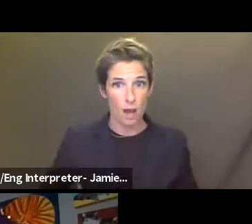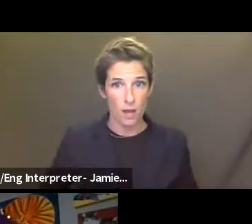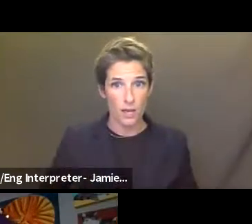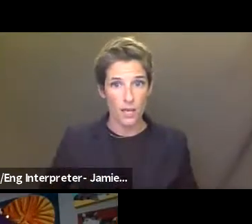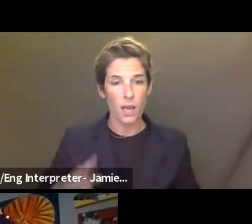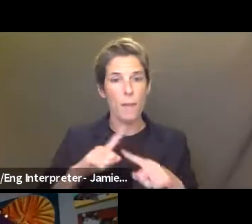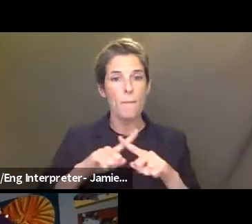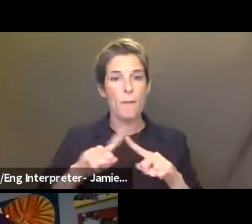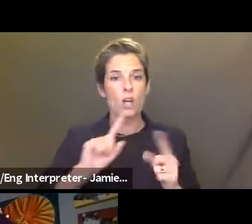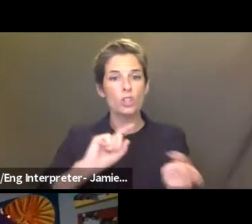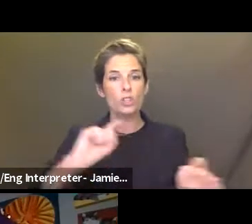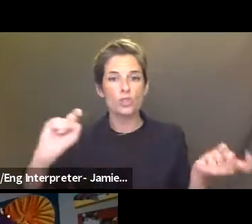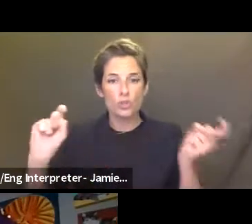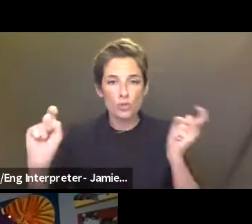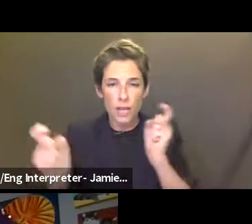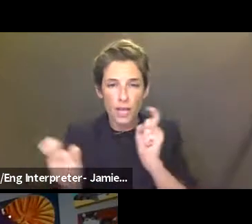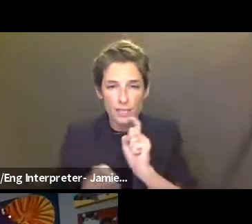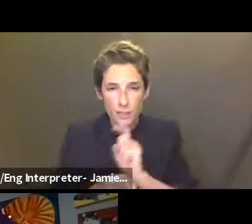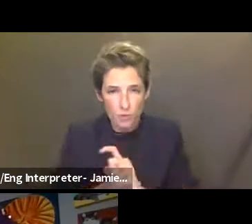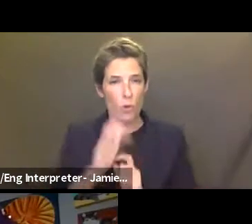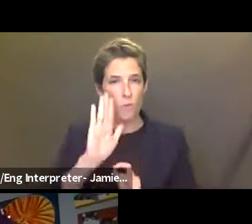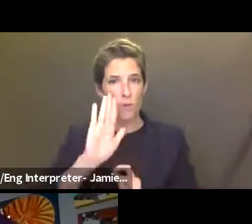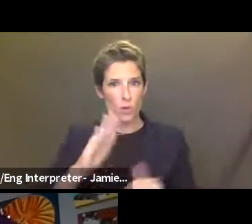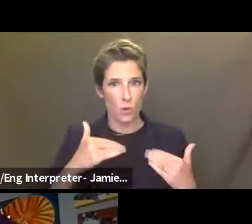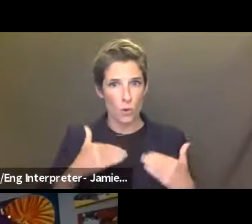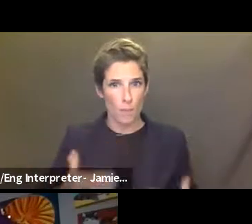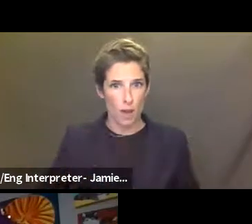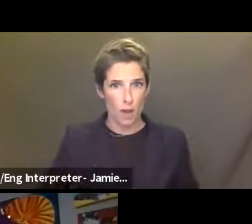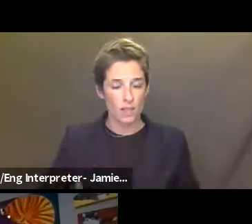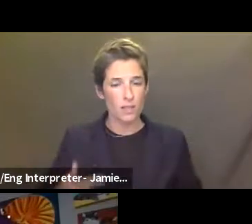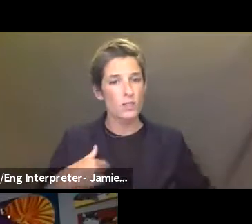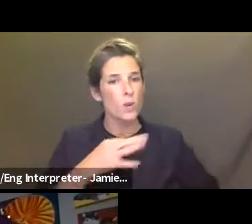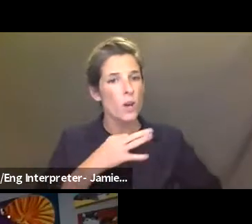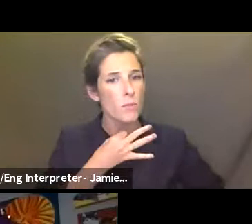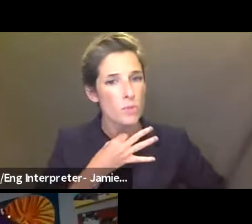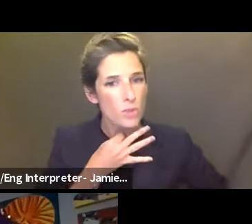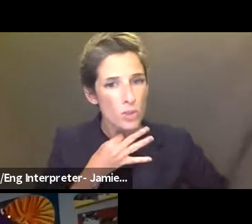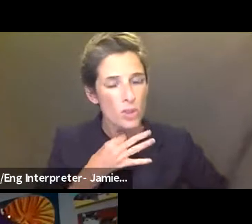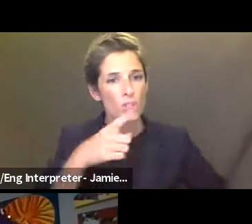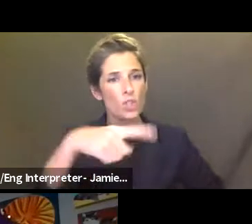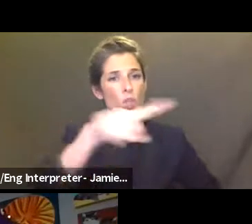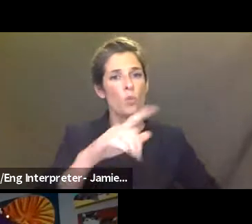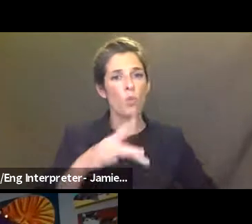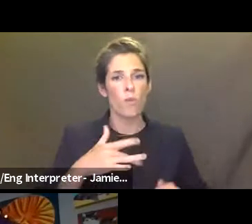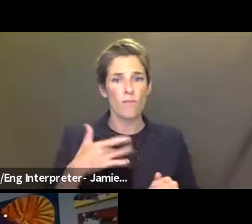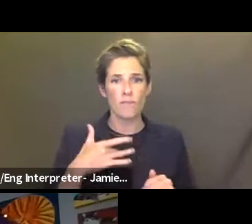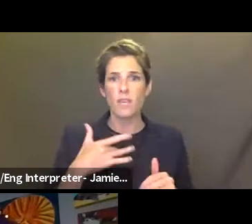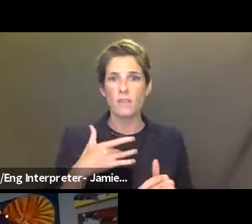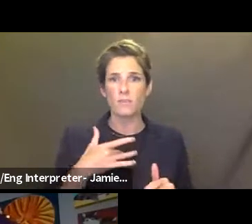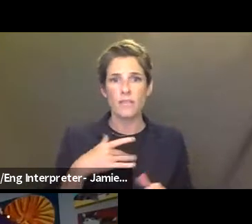were. Is there a place for mending on the path to flourishing?